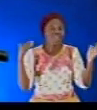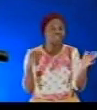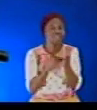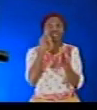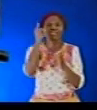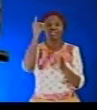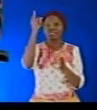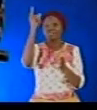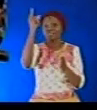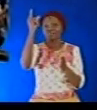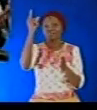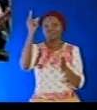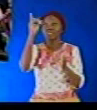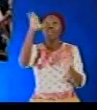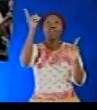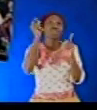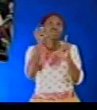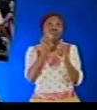thee.